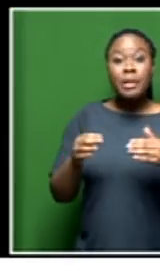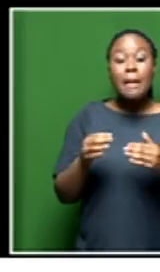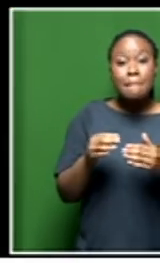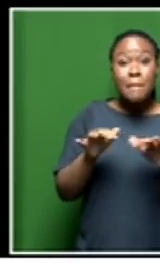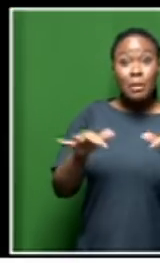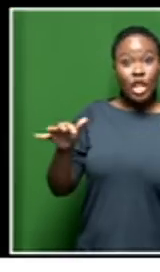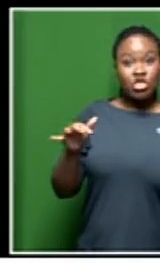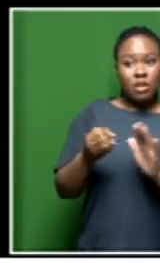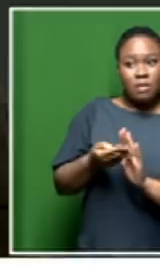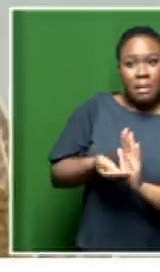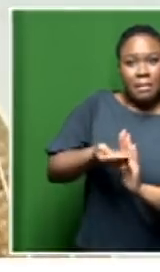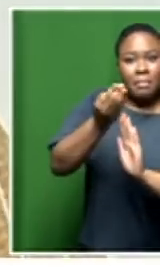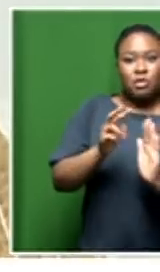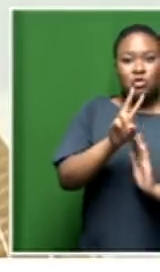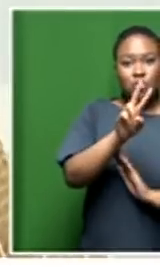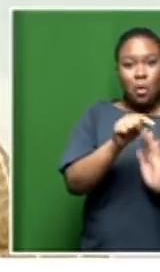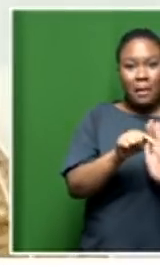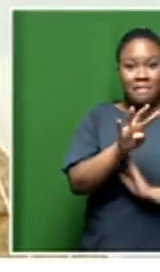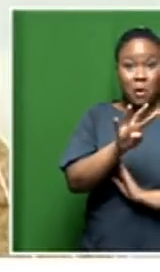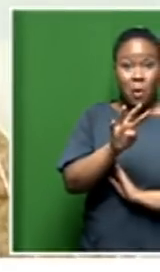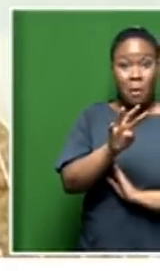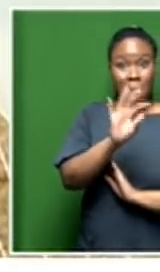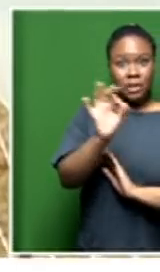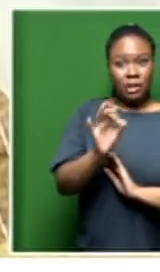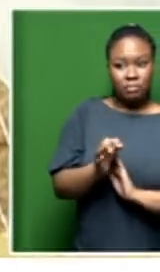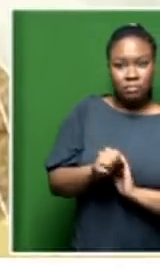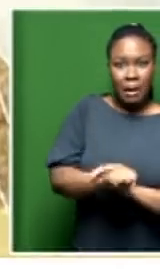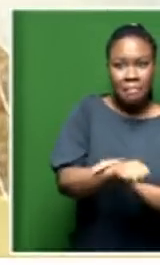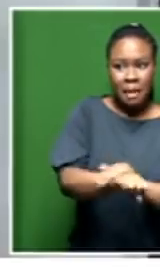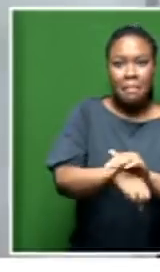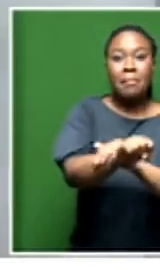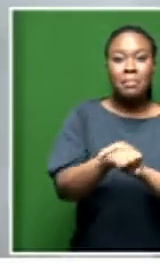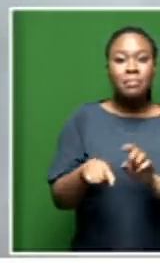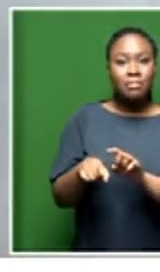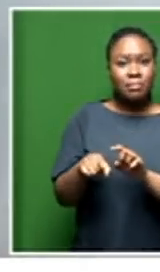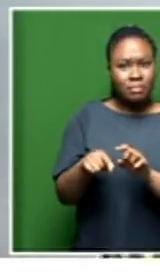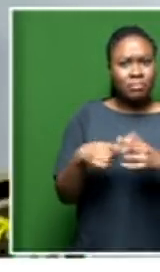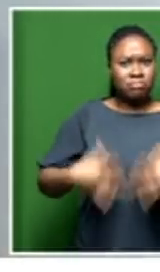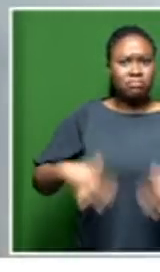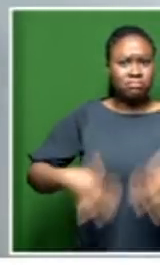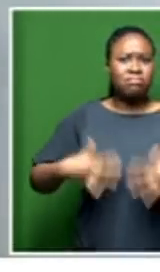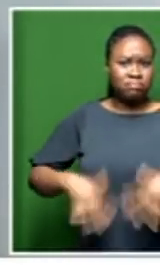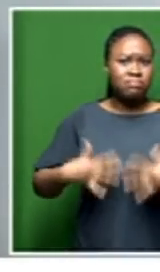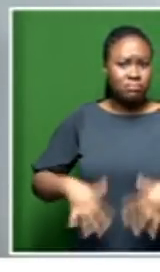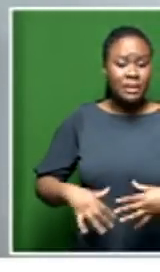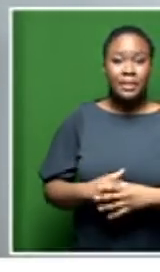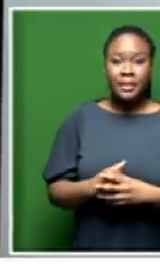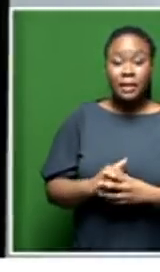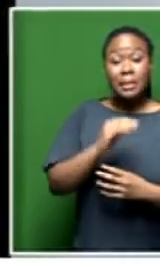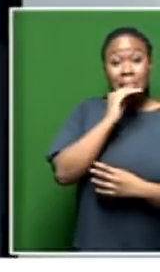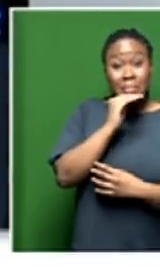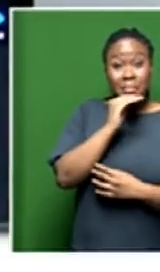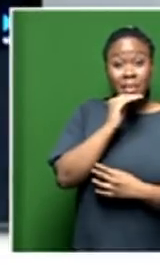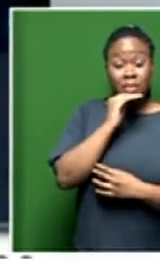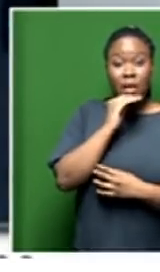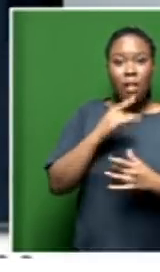at 33 million people are integrated into Africa every age. So now the scramble